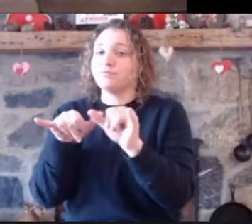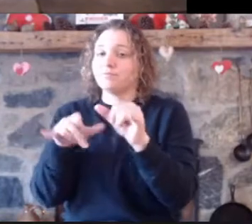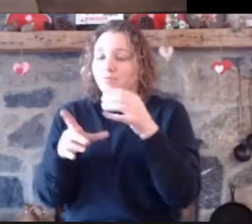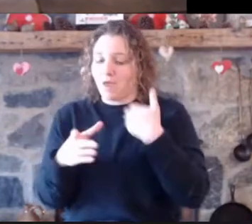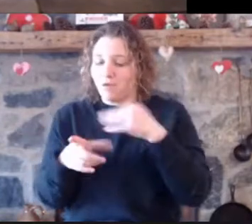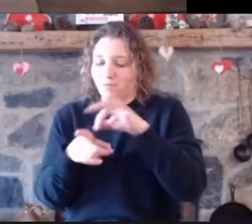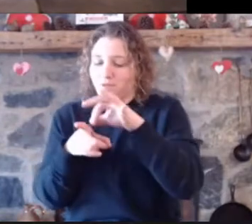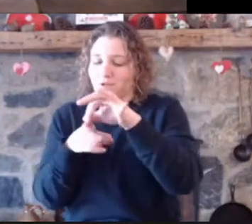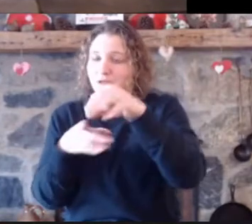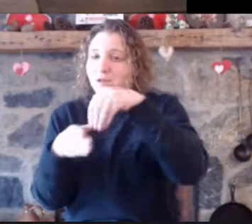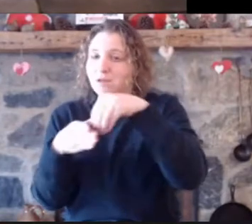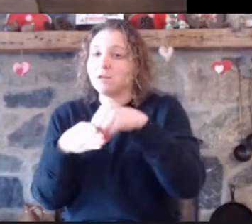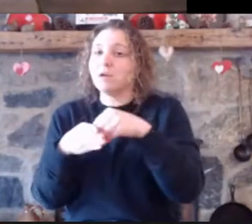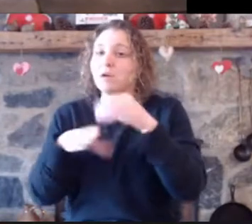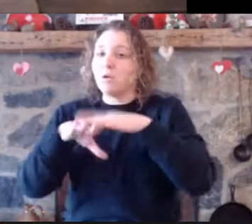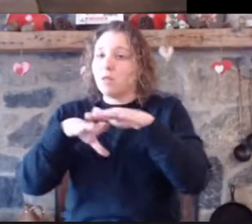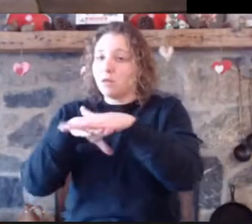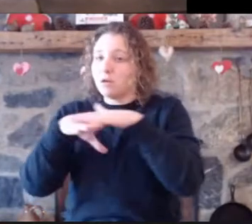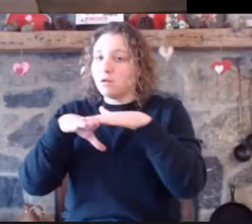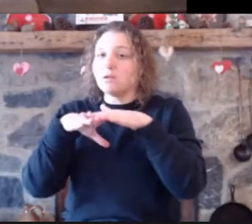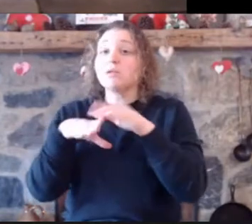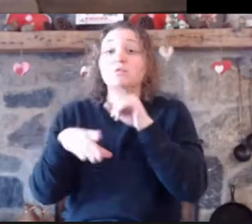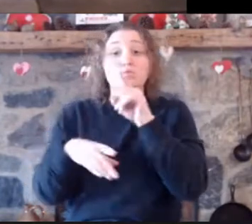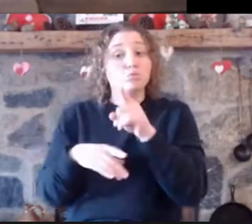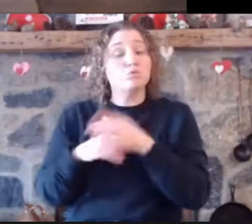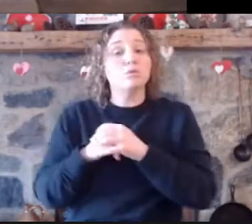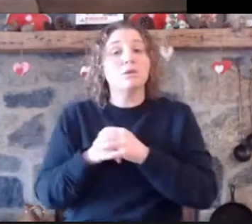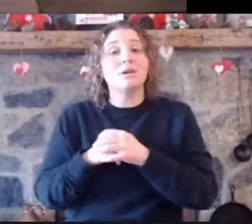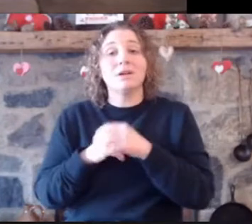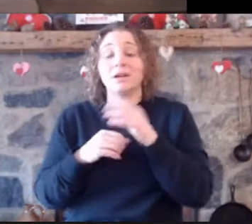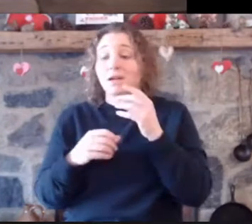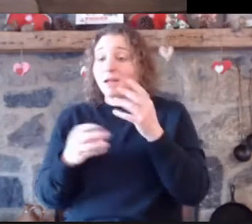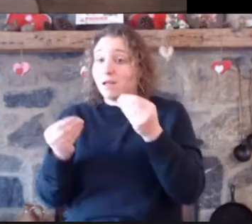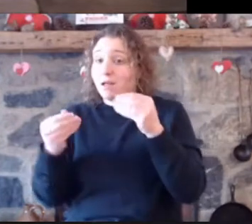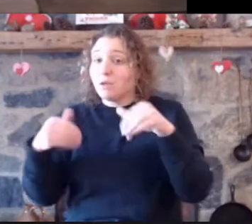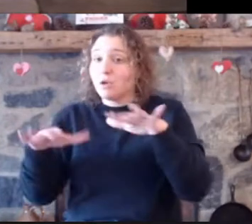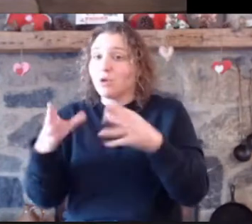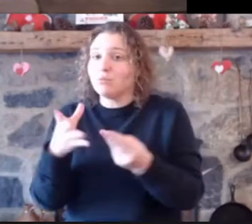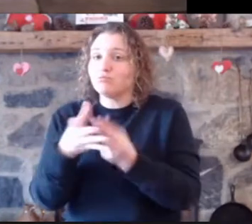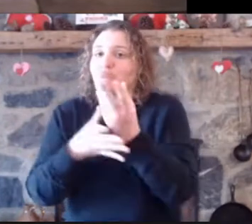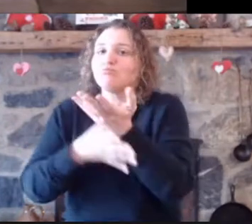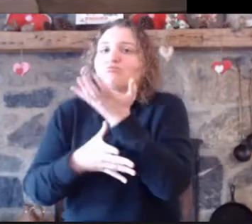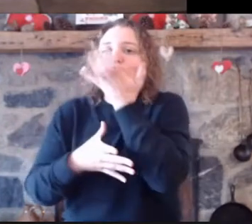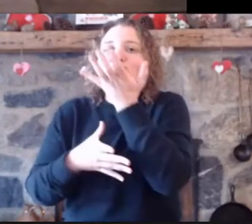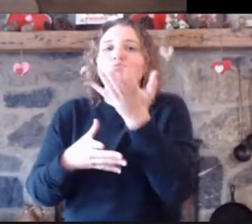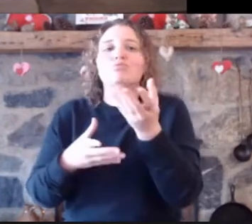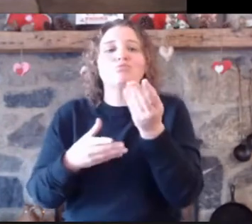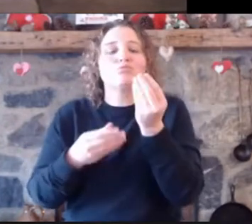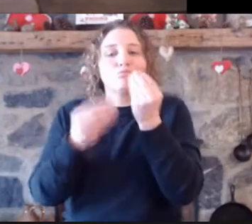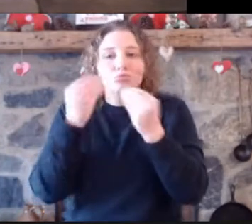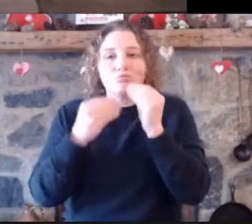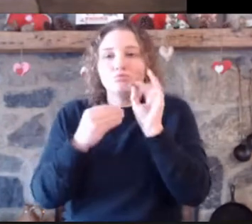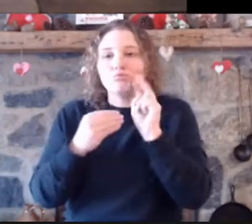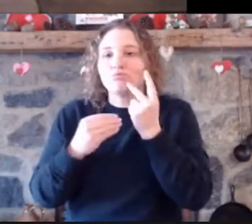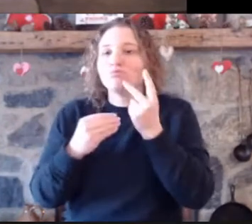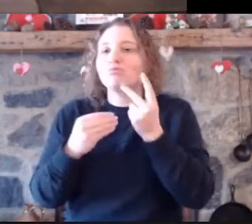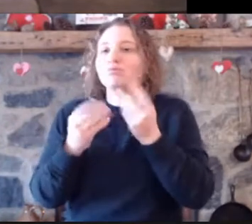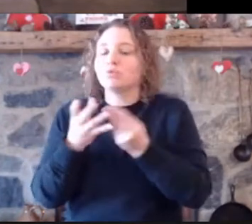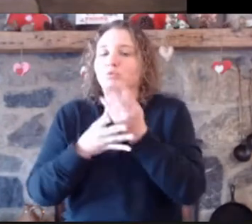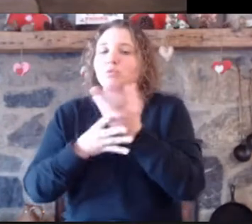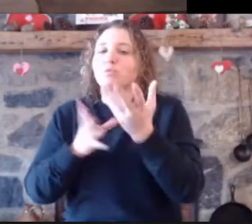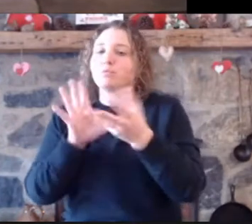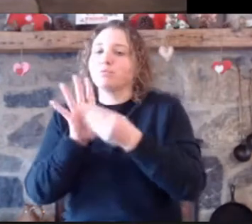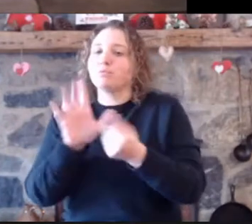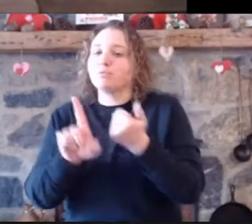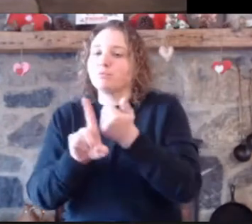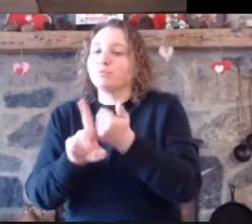upon the earth," and it was so. And the earth brought forth grass, and the herb yielding seed after his kind, and the tree